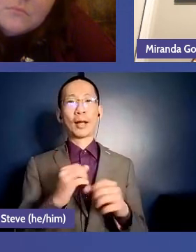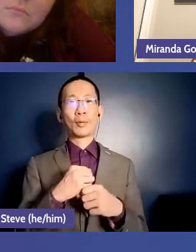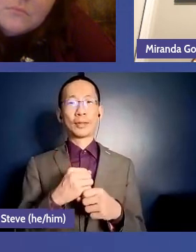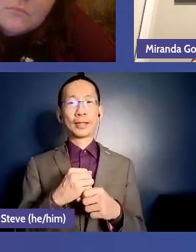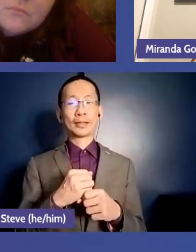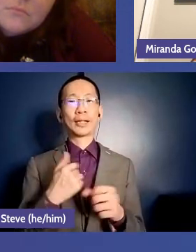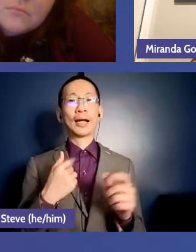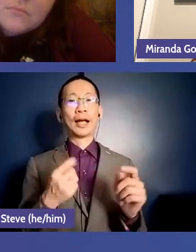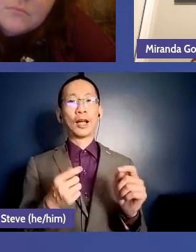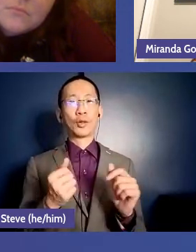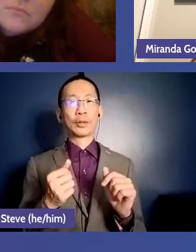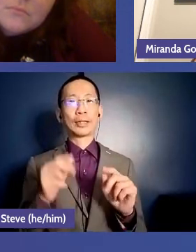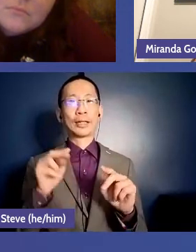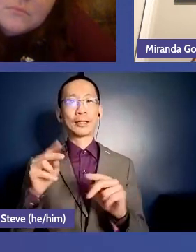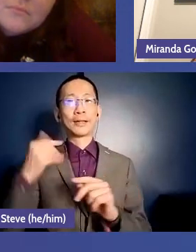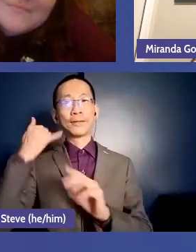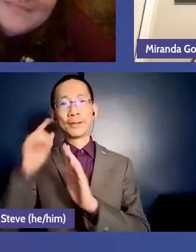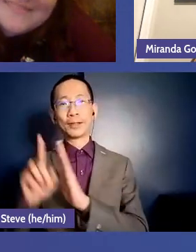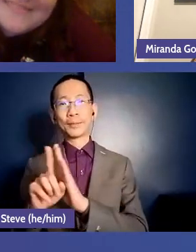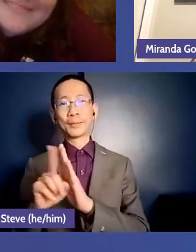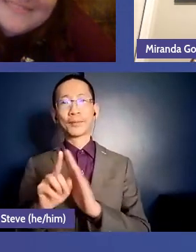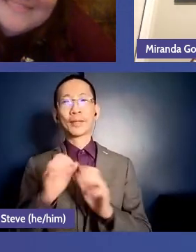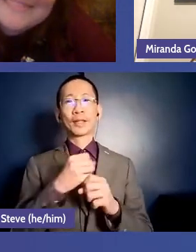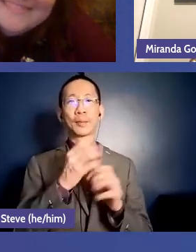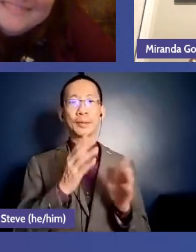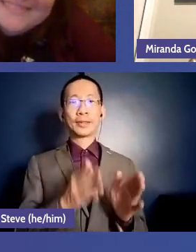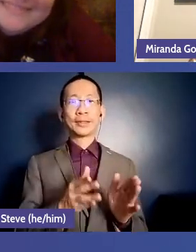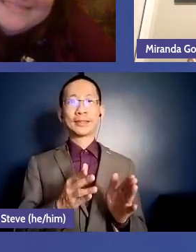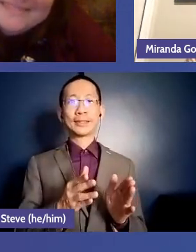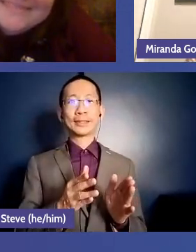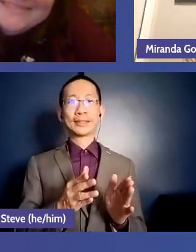quickly looked up who the producers were.